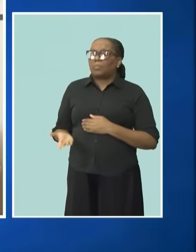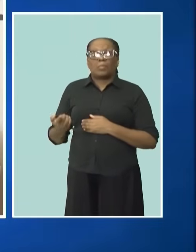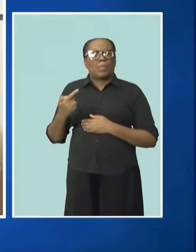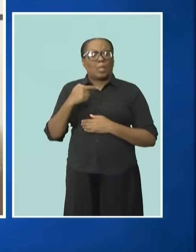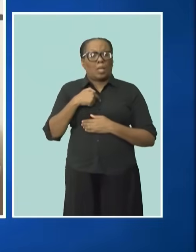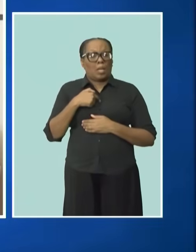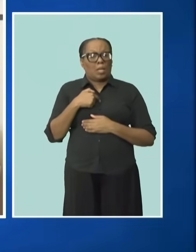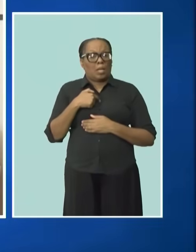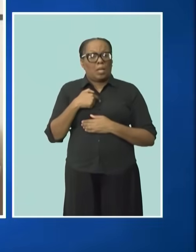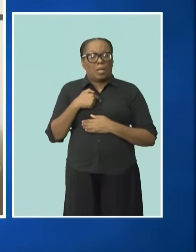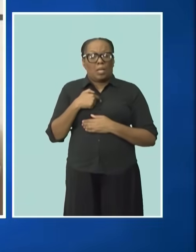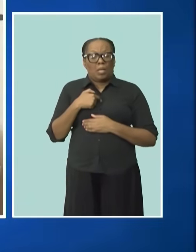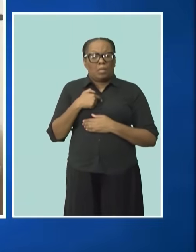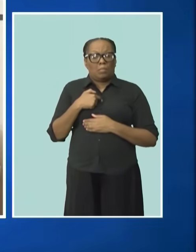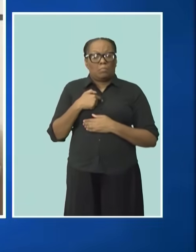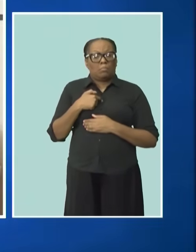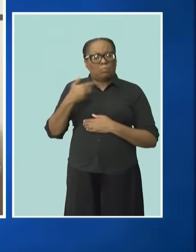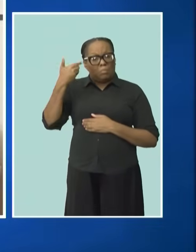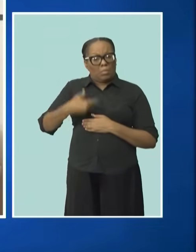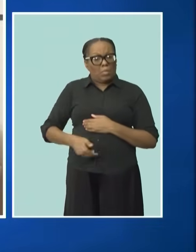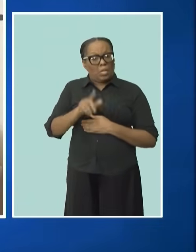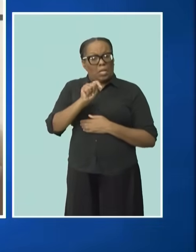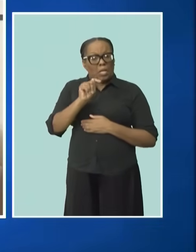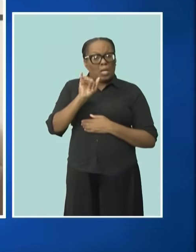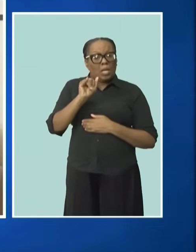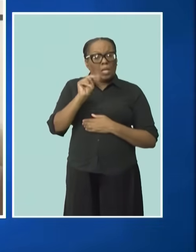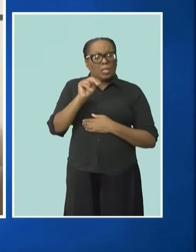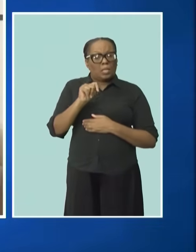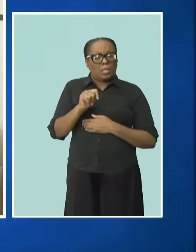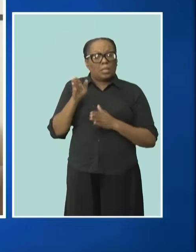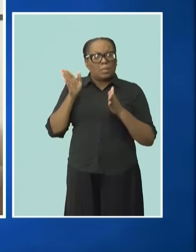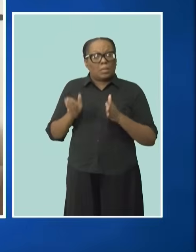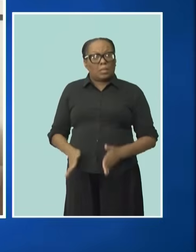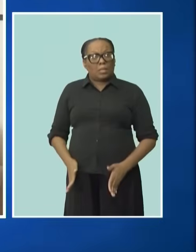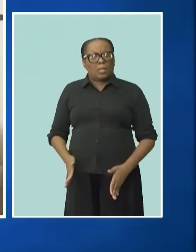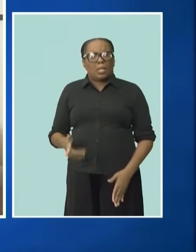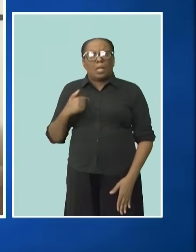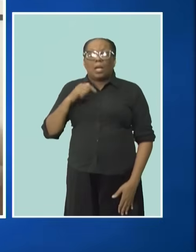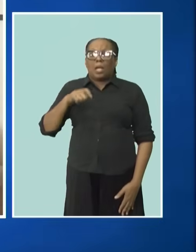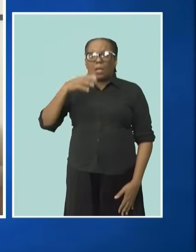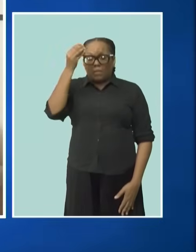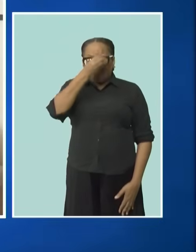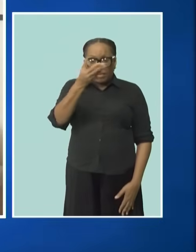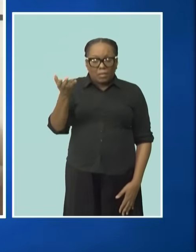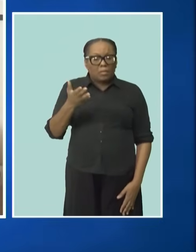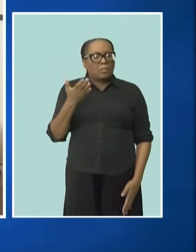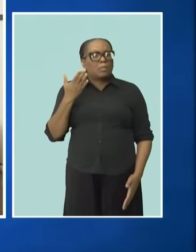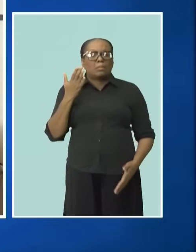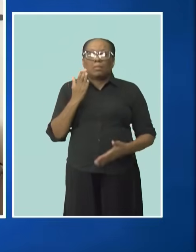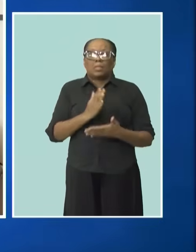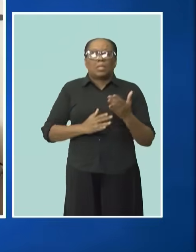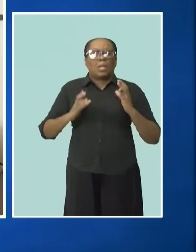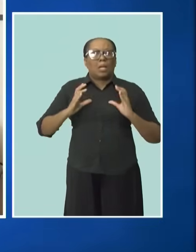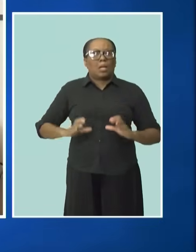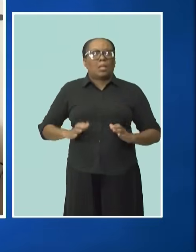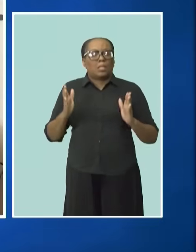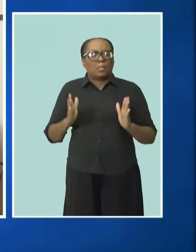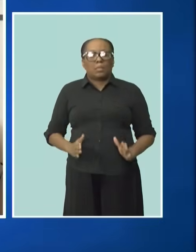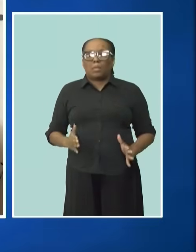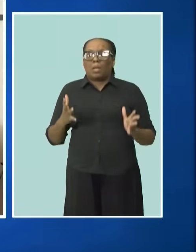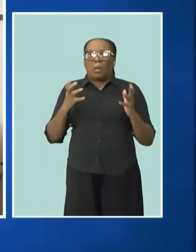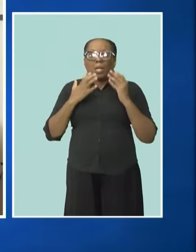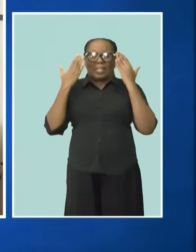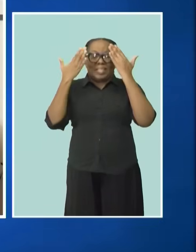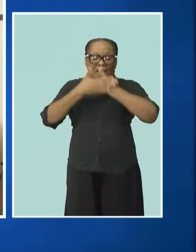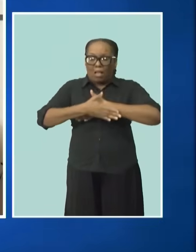regulations. Some customers may want else, but I got to follow the regulations. If somebody